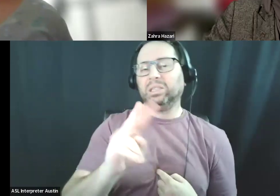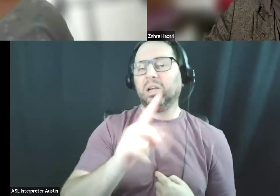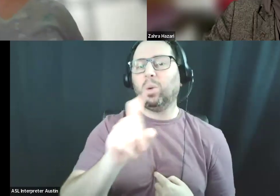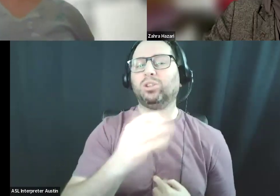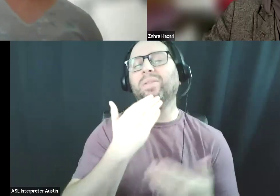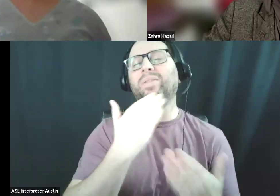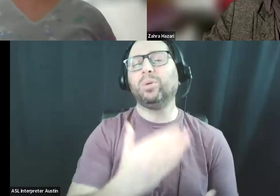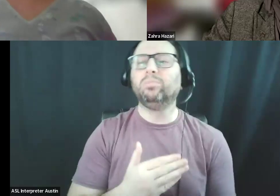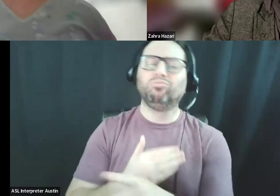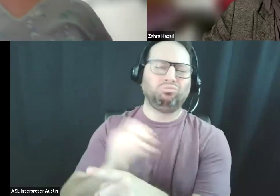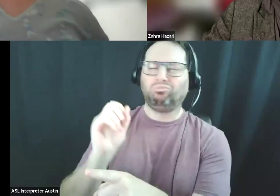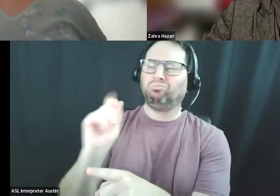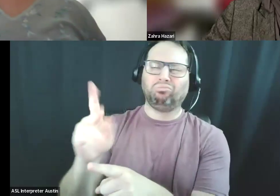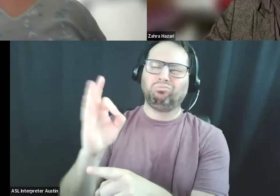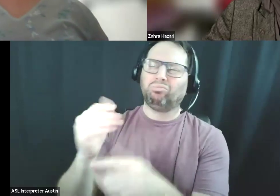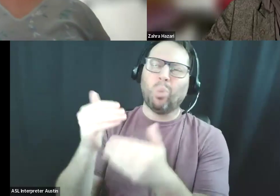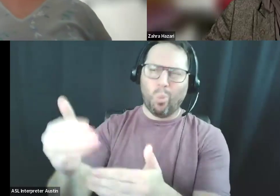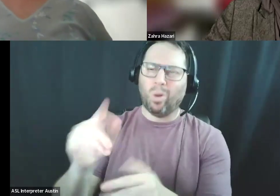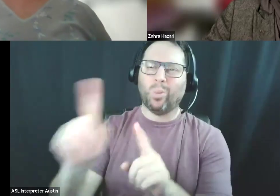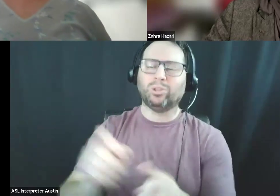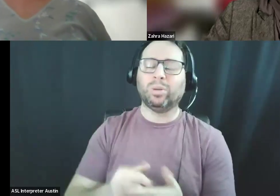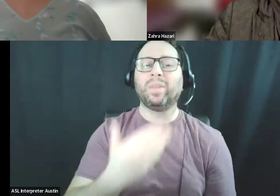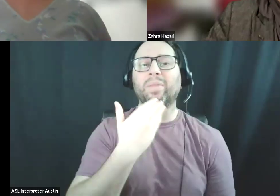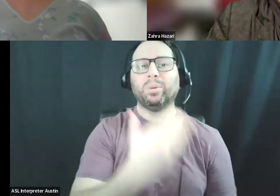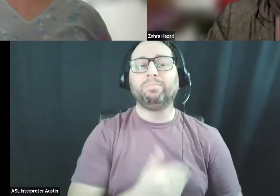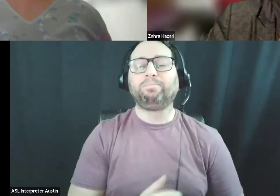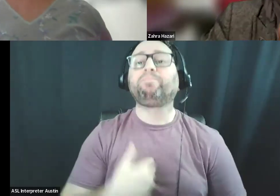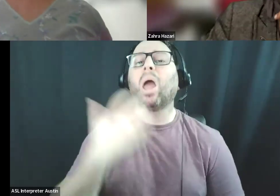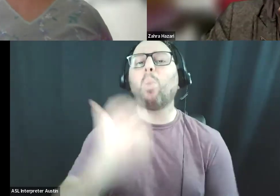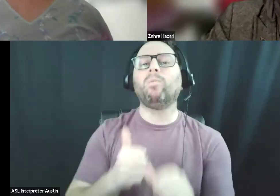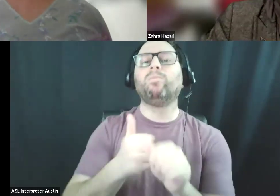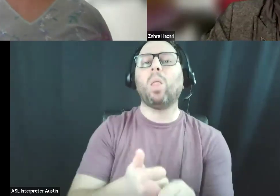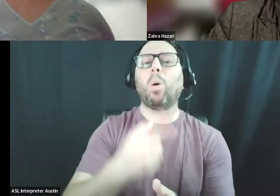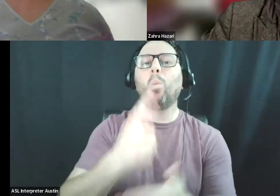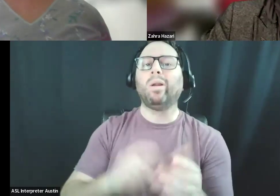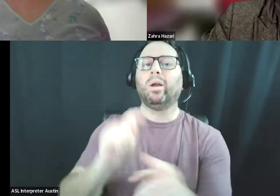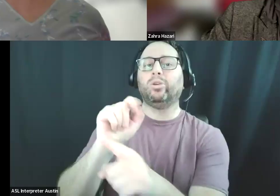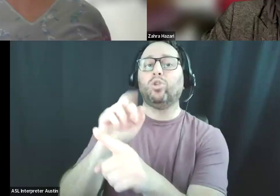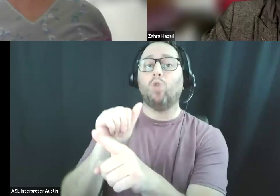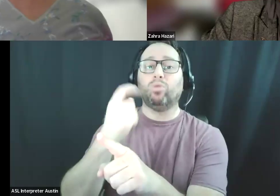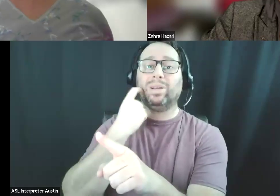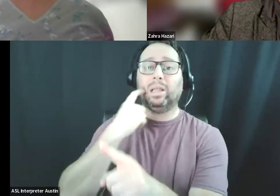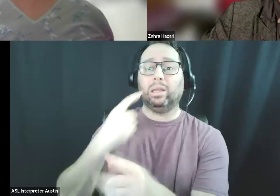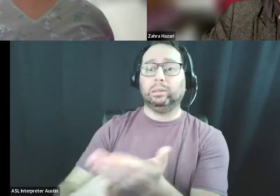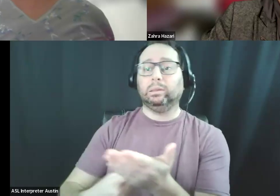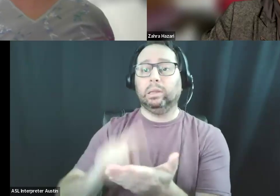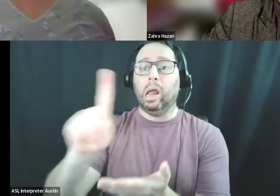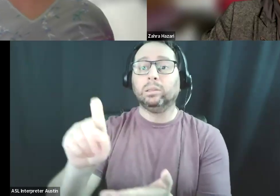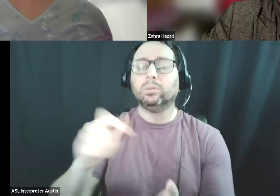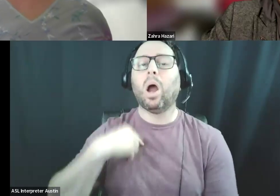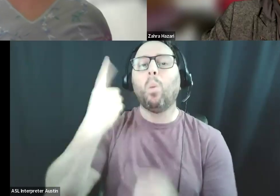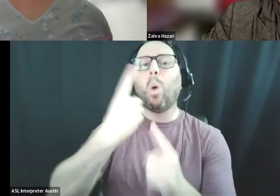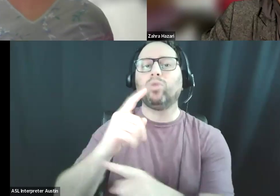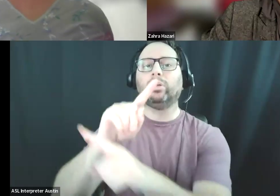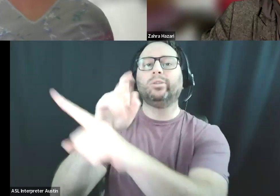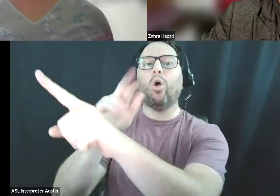I appreciate the opportunity. I did want to follow up on exactly what Tara was asking because I'm wondering what your thoughts are,